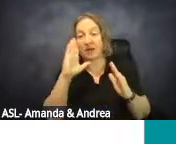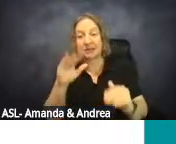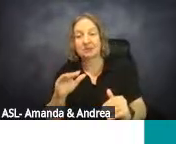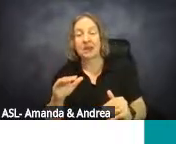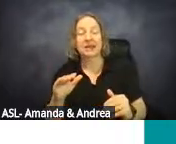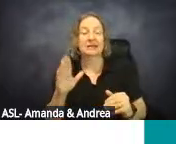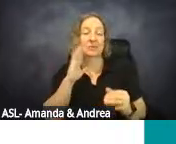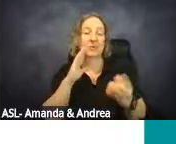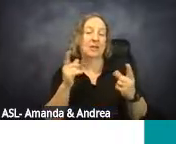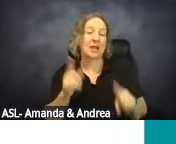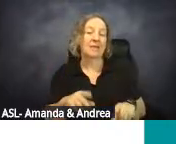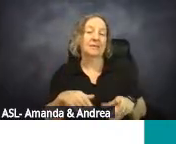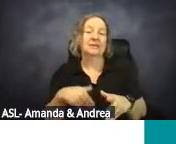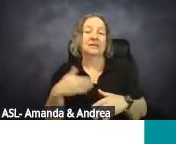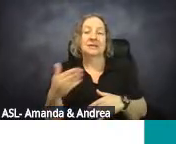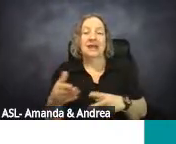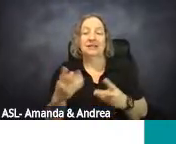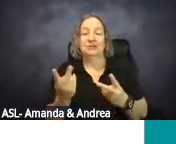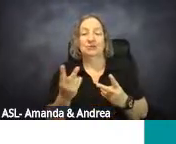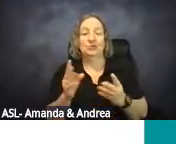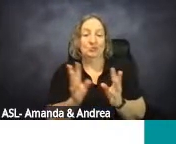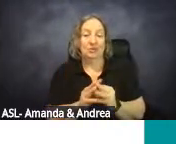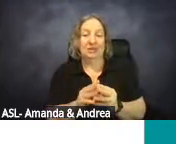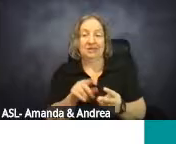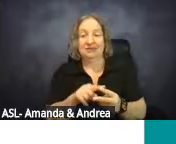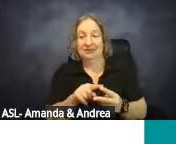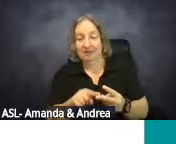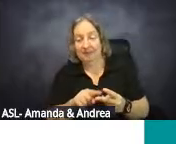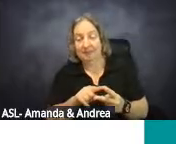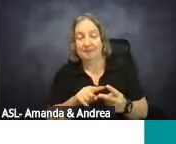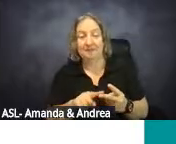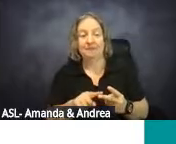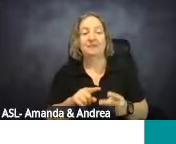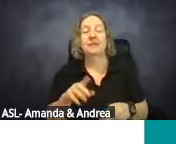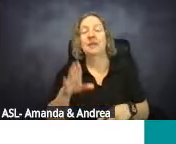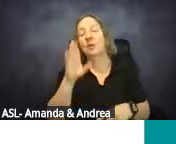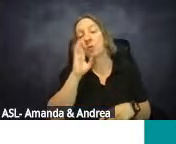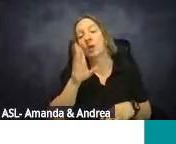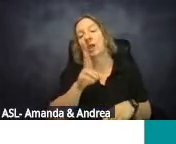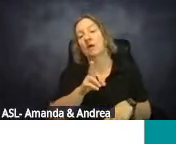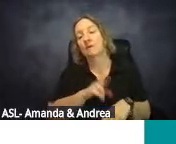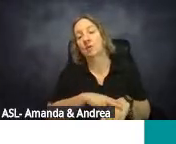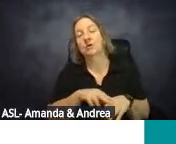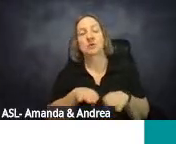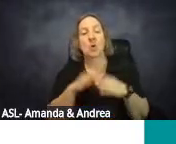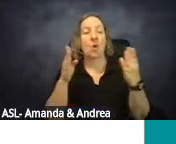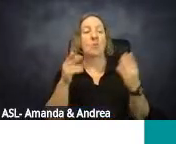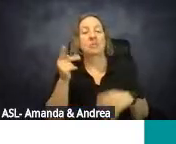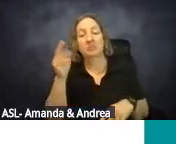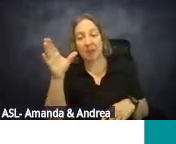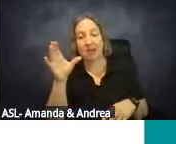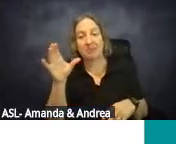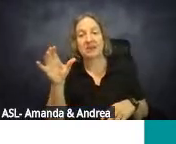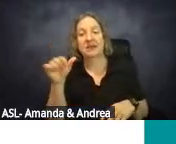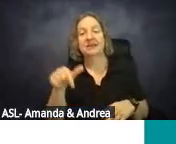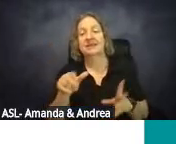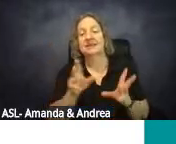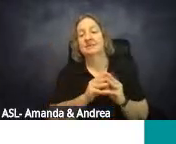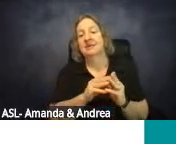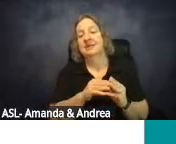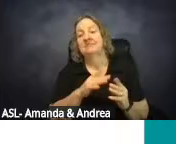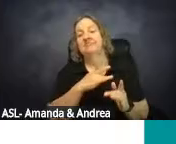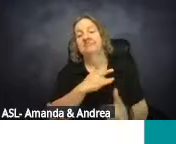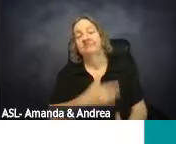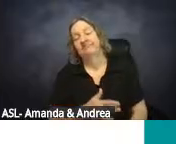going to happen at those 2 meetings. They will, of course, be open to the public as these meetings usually are, and